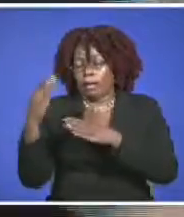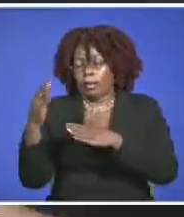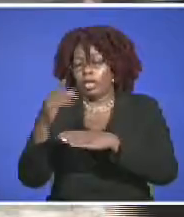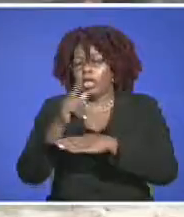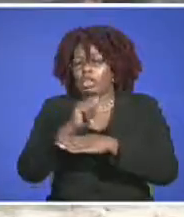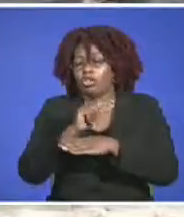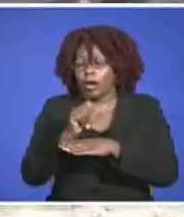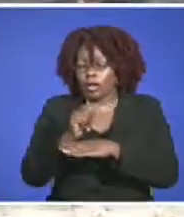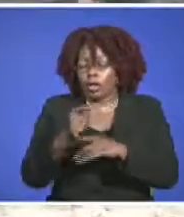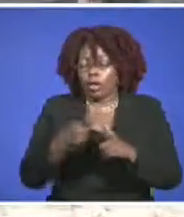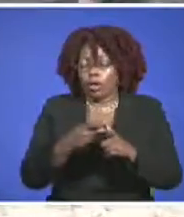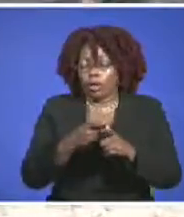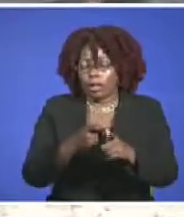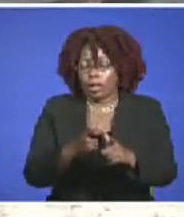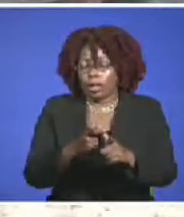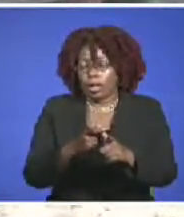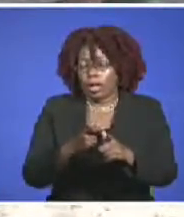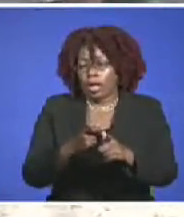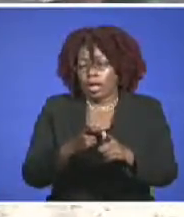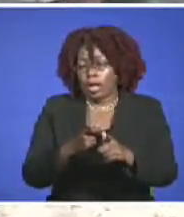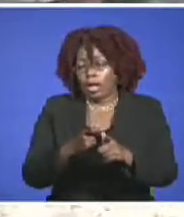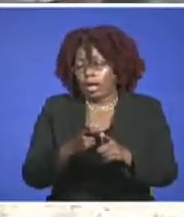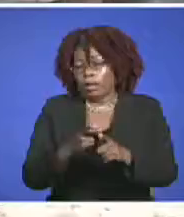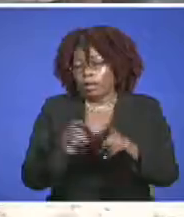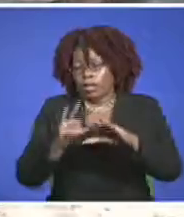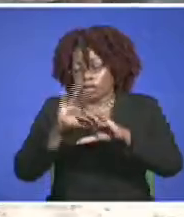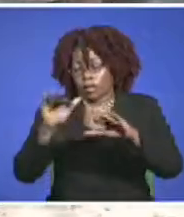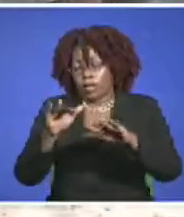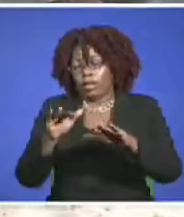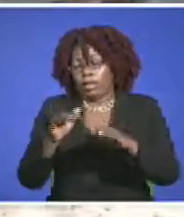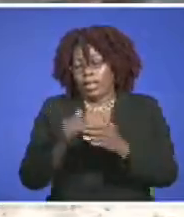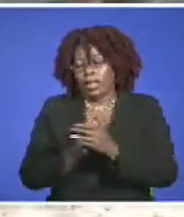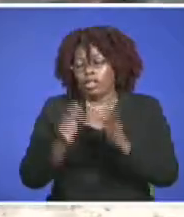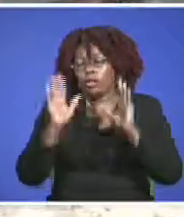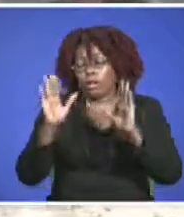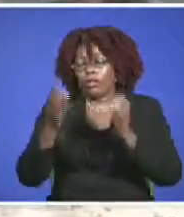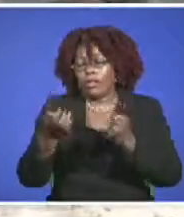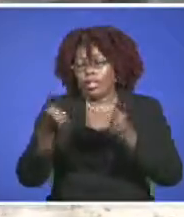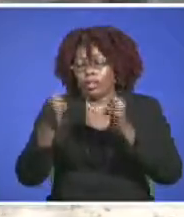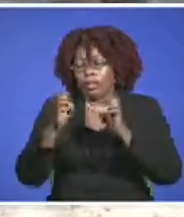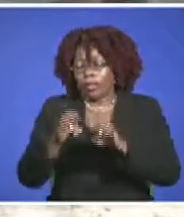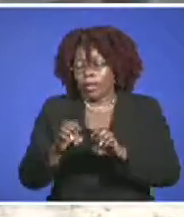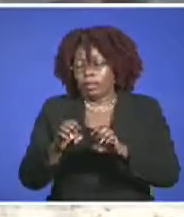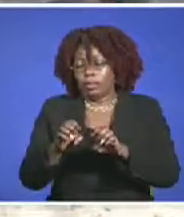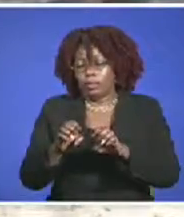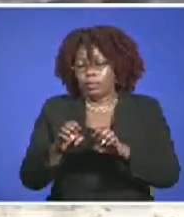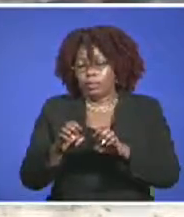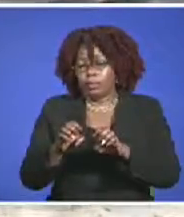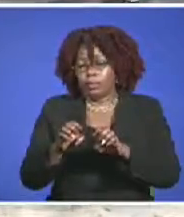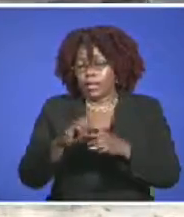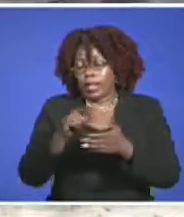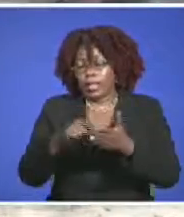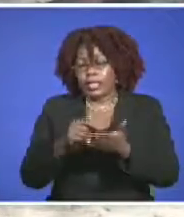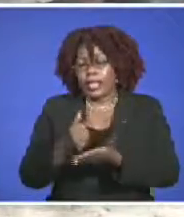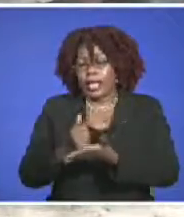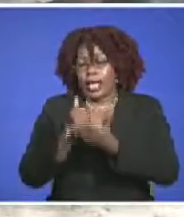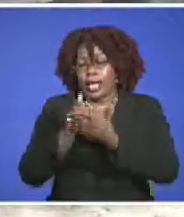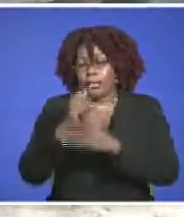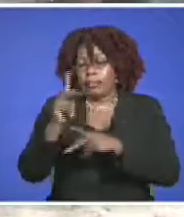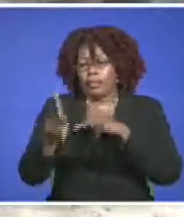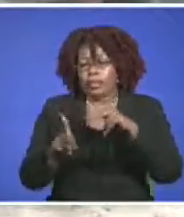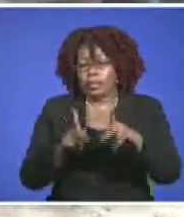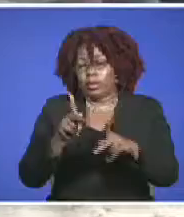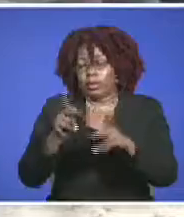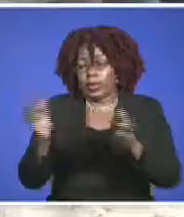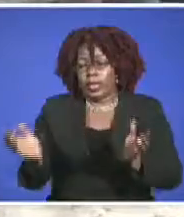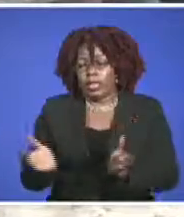Nationals, and I hope that they keep doing it. And it's a great event. I really hope that, you know, this helps people to get